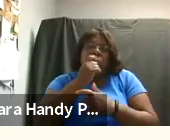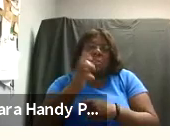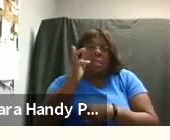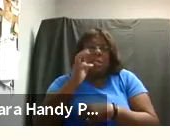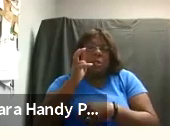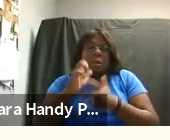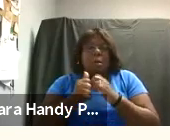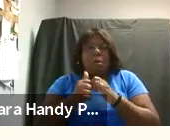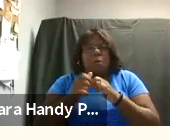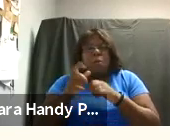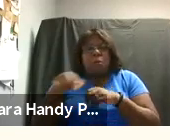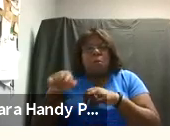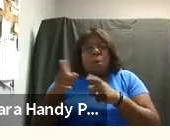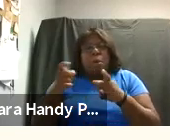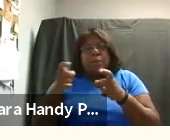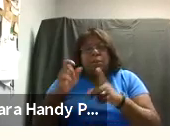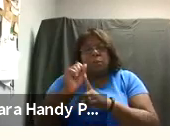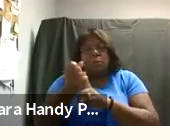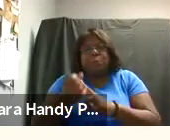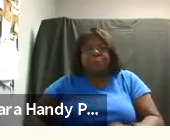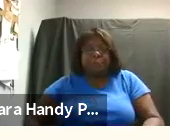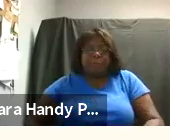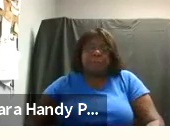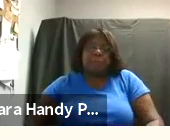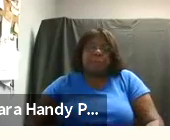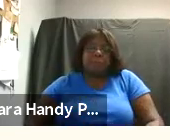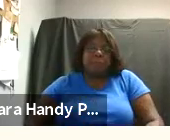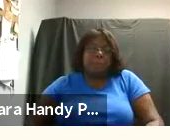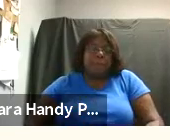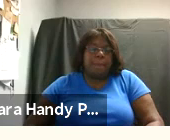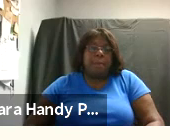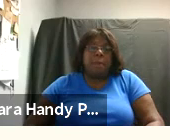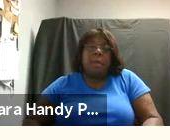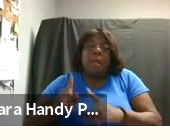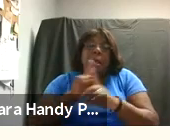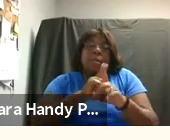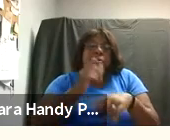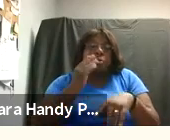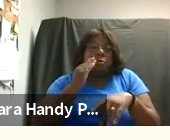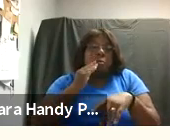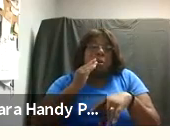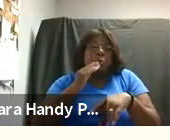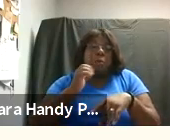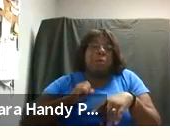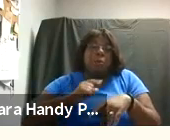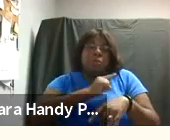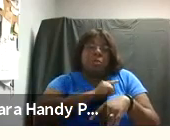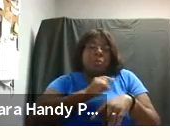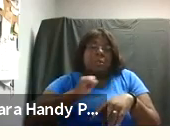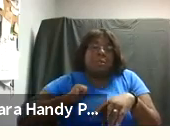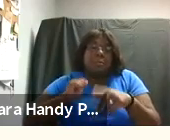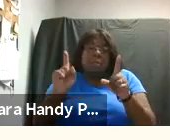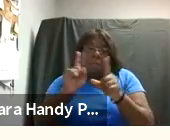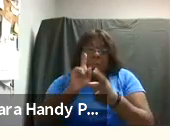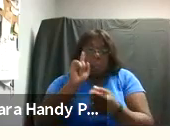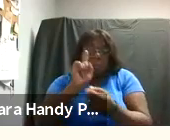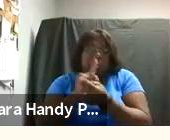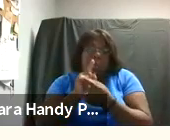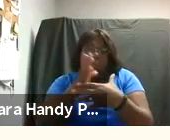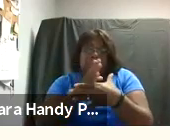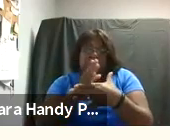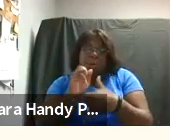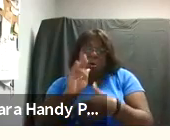how you all are handling that. As you know, the General Assembly meets mid-August,